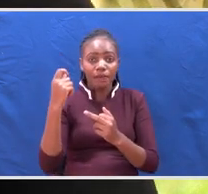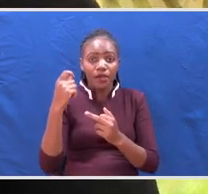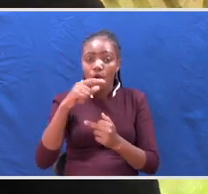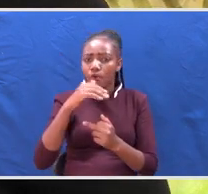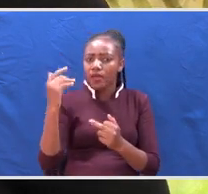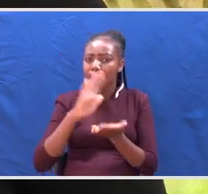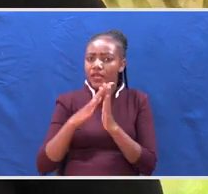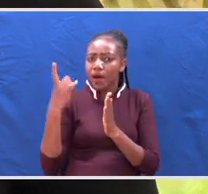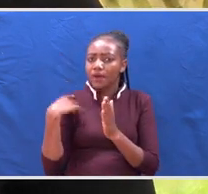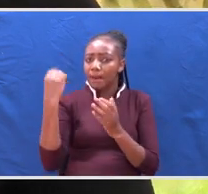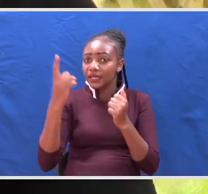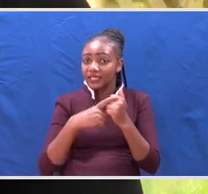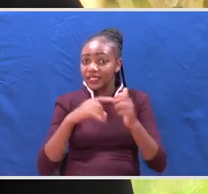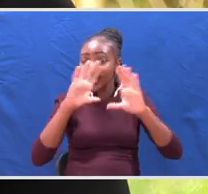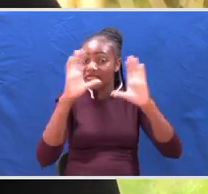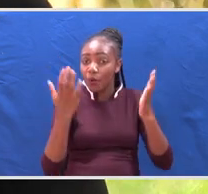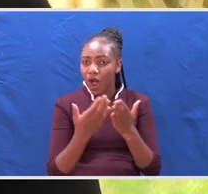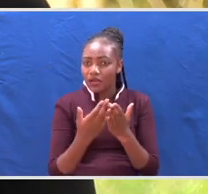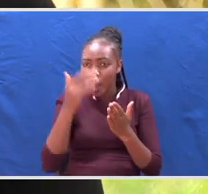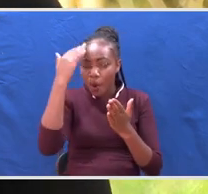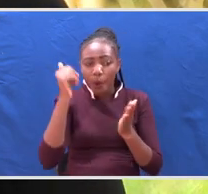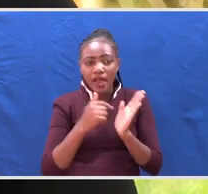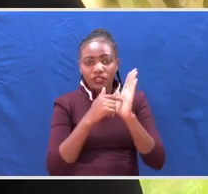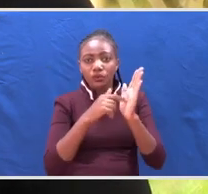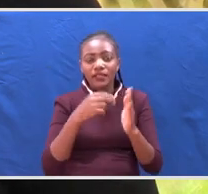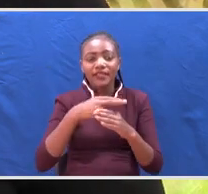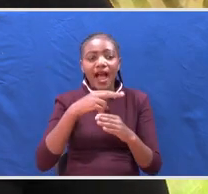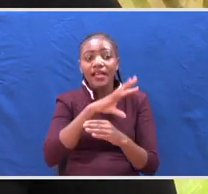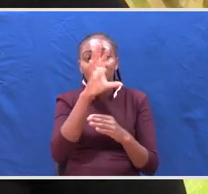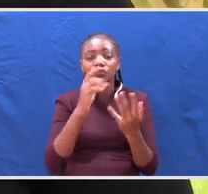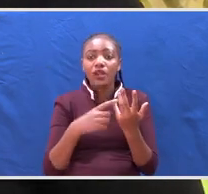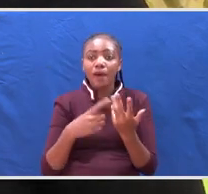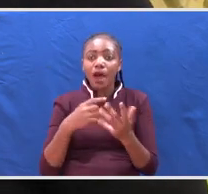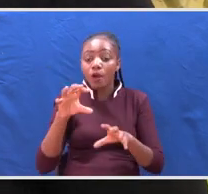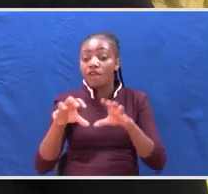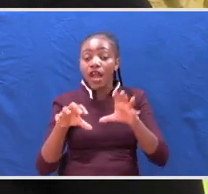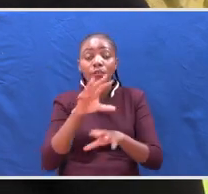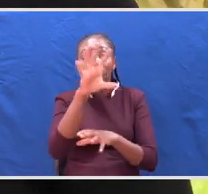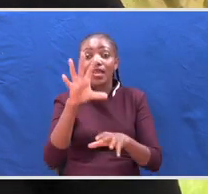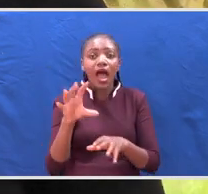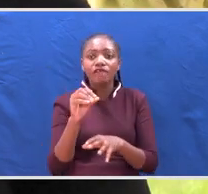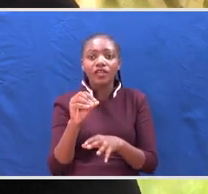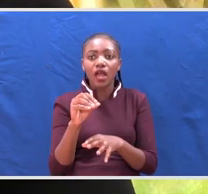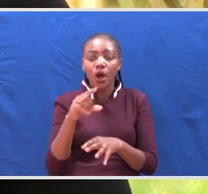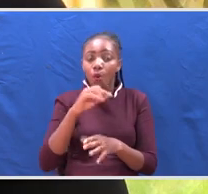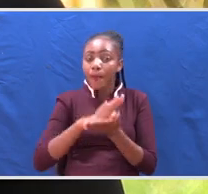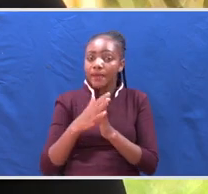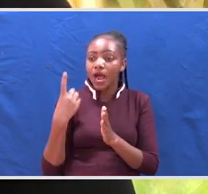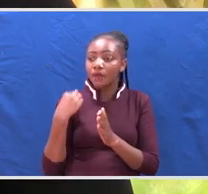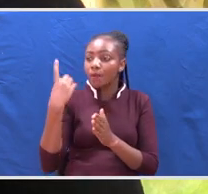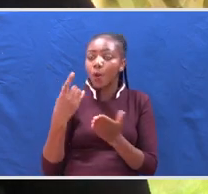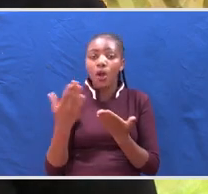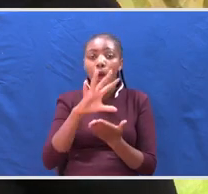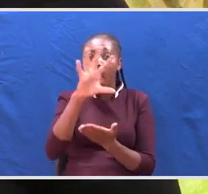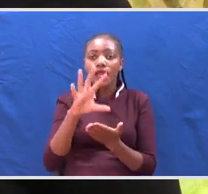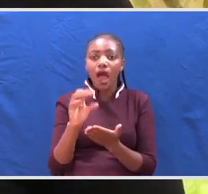globally by submitting the highest total number of species. Even in Africa, we were number 1. And